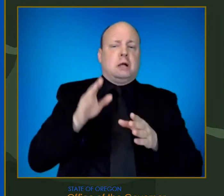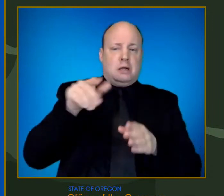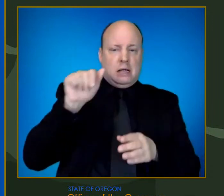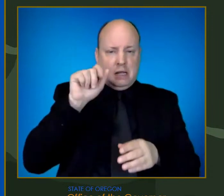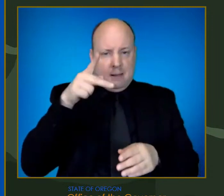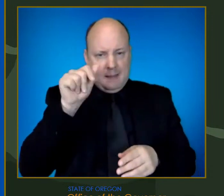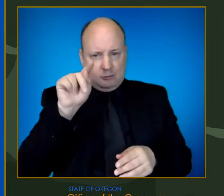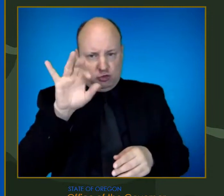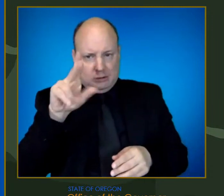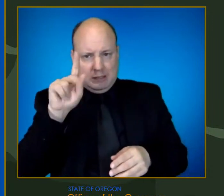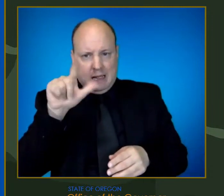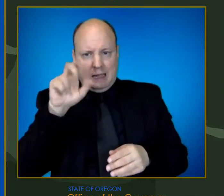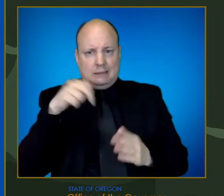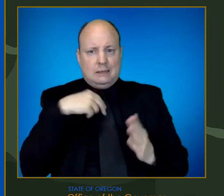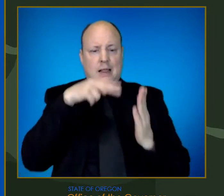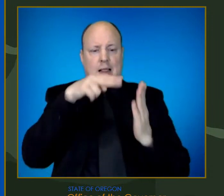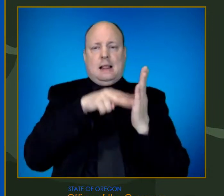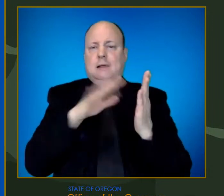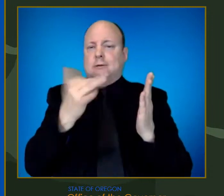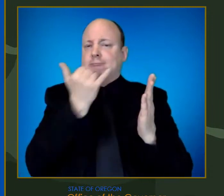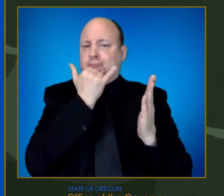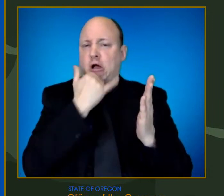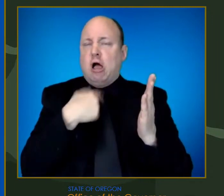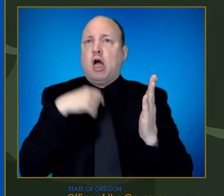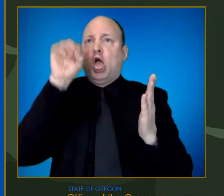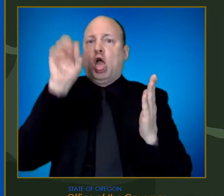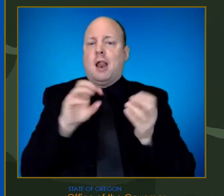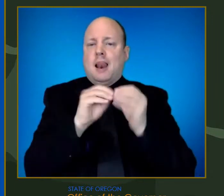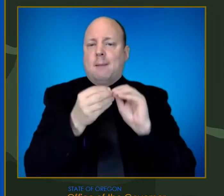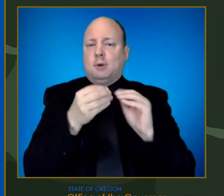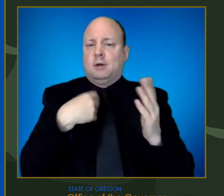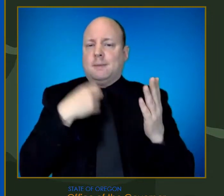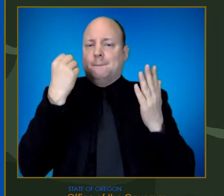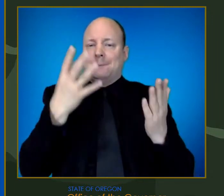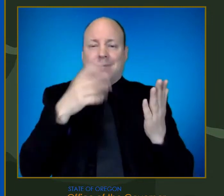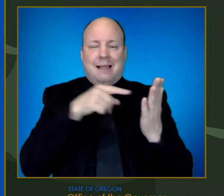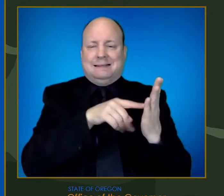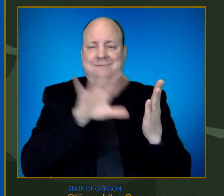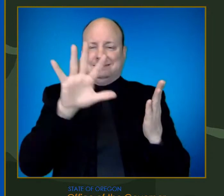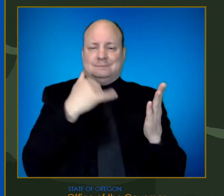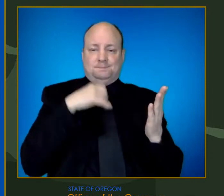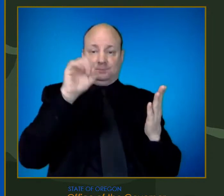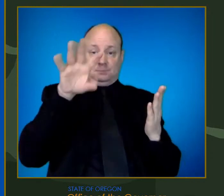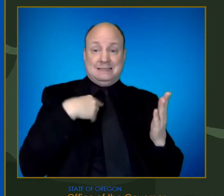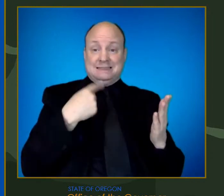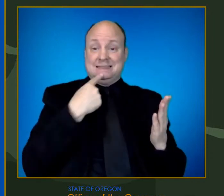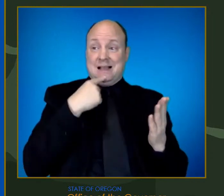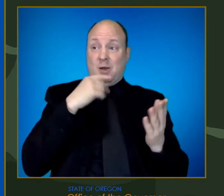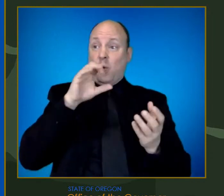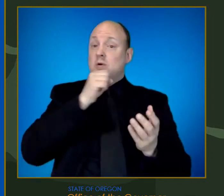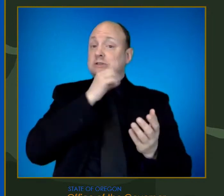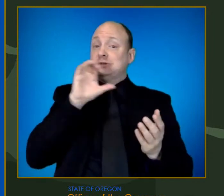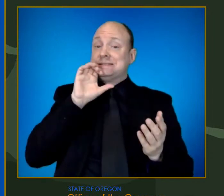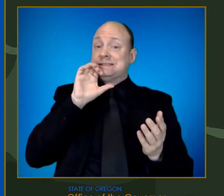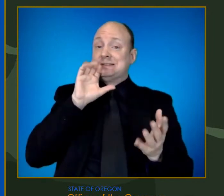number earlier when I was talking about the number of seniors vaccinated. The number I read was the total number of seniors The number vaccinated is actually